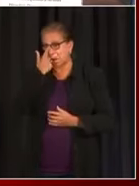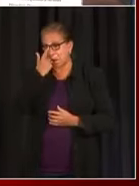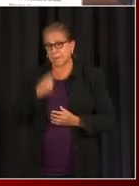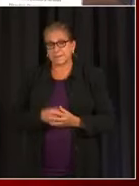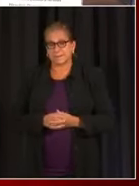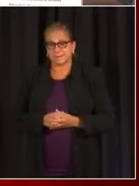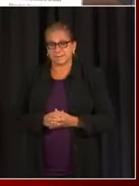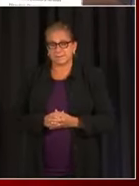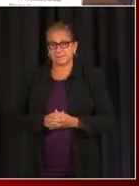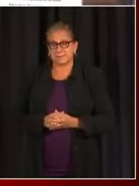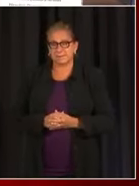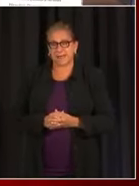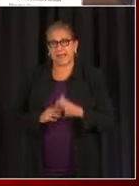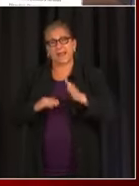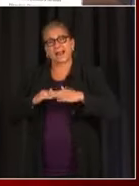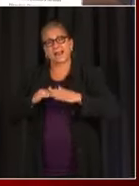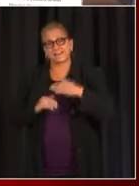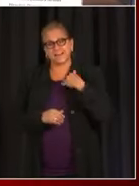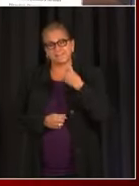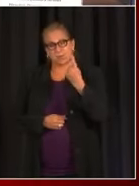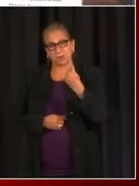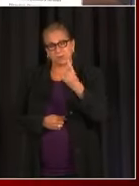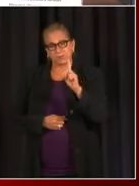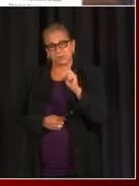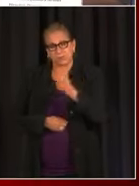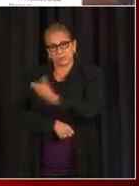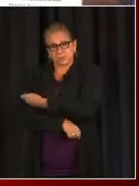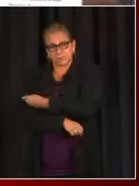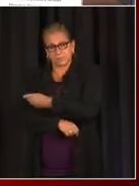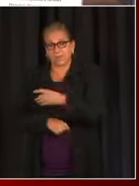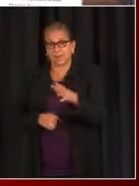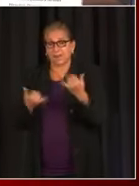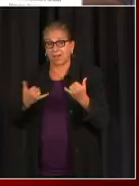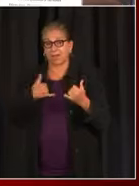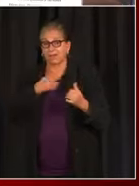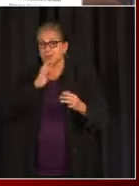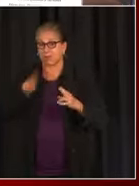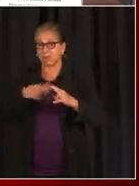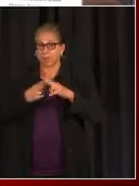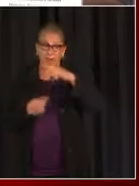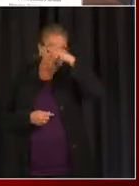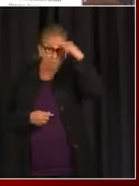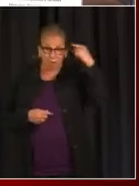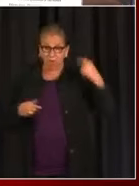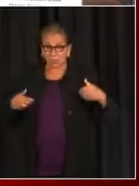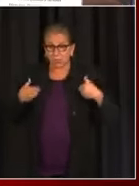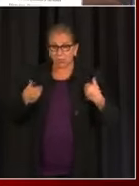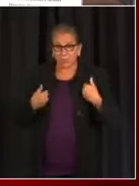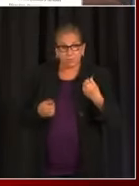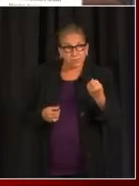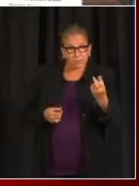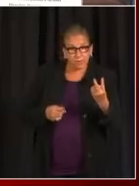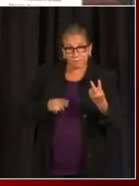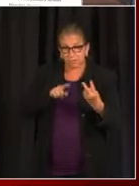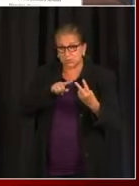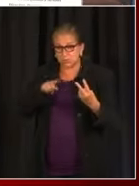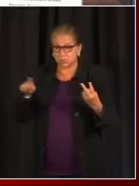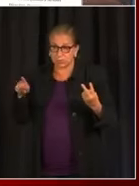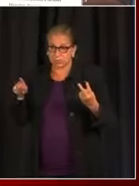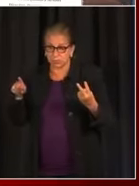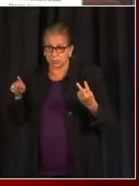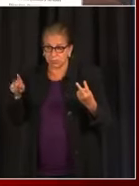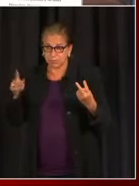dose of the vaccine for Black youth 12 to 15 is around 14%. But when compared to their